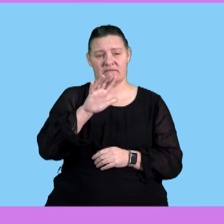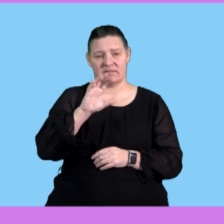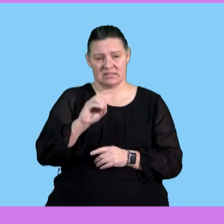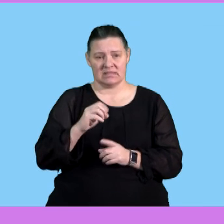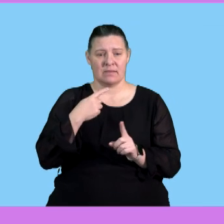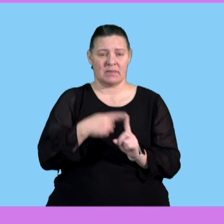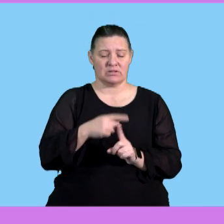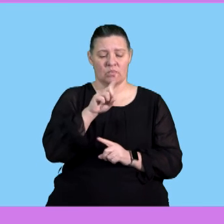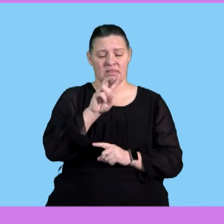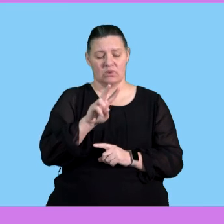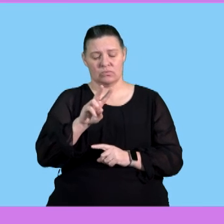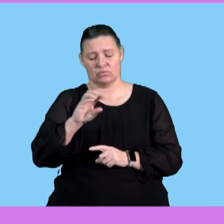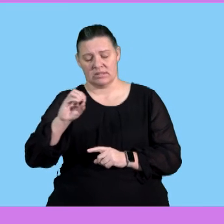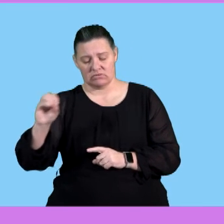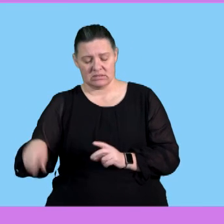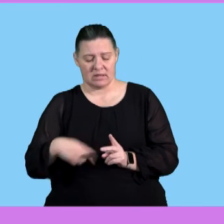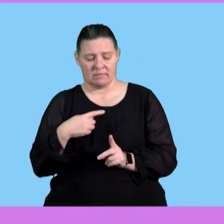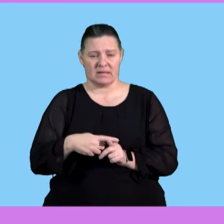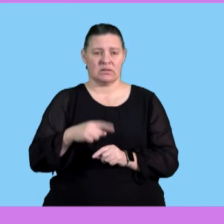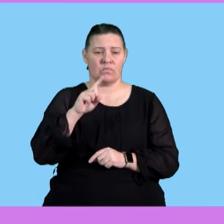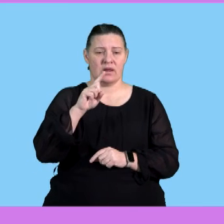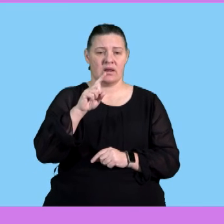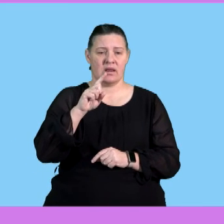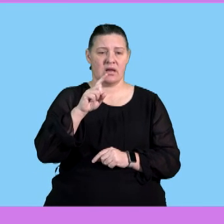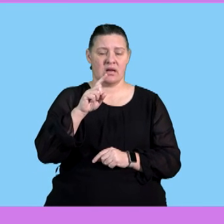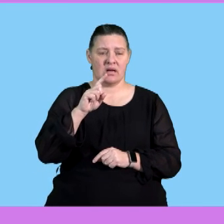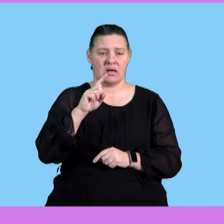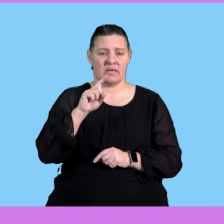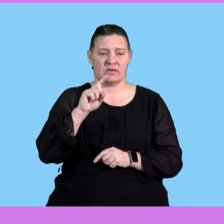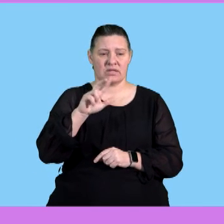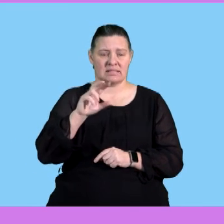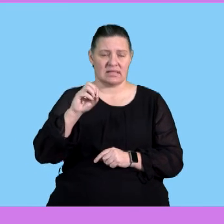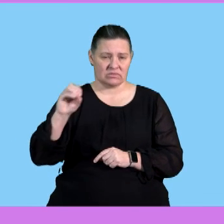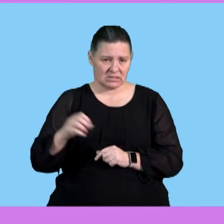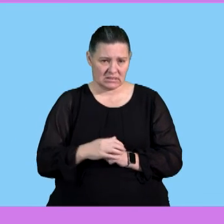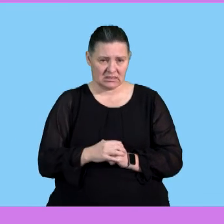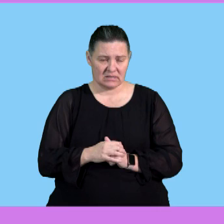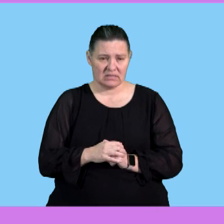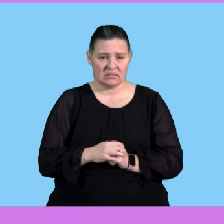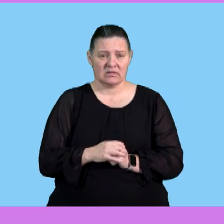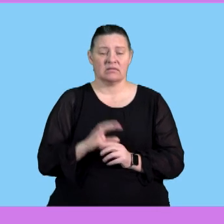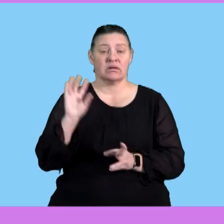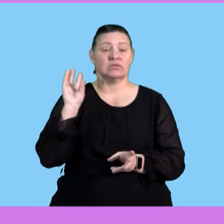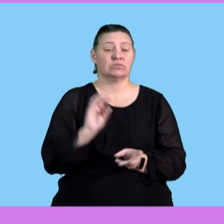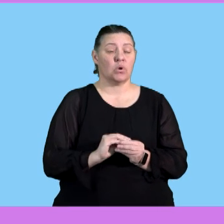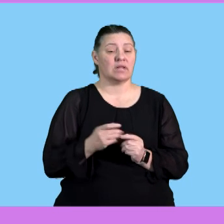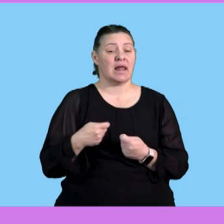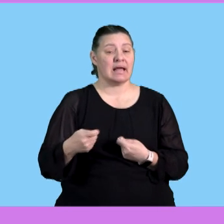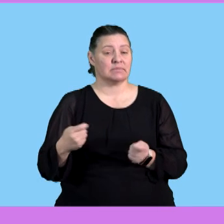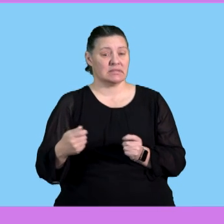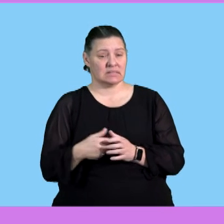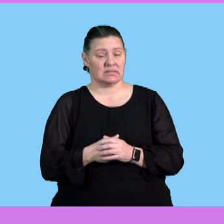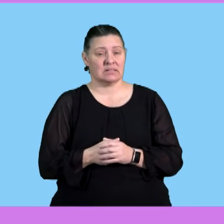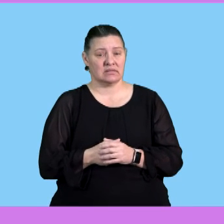750 plus the 1,200 plus the 800, and then you'll see the